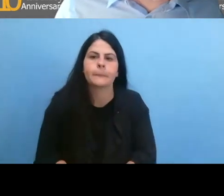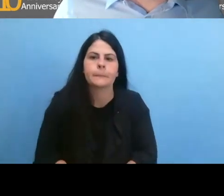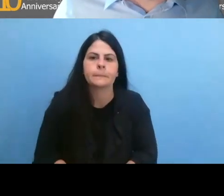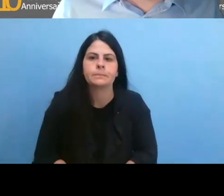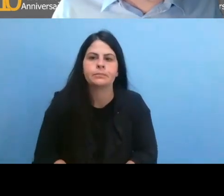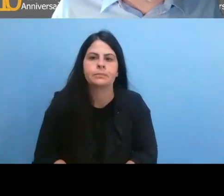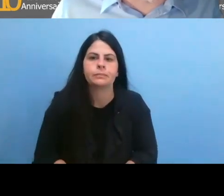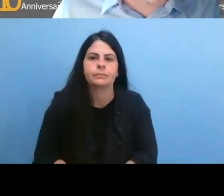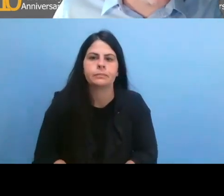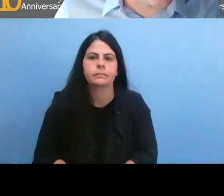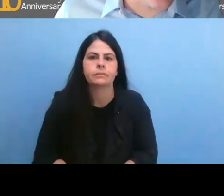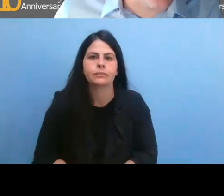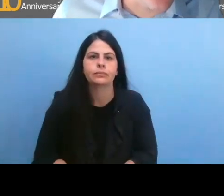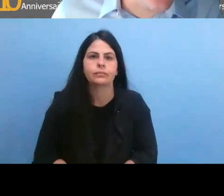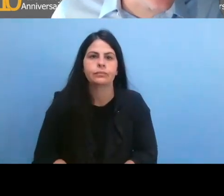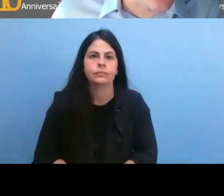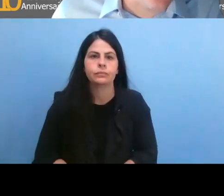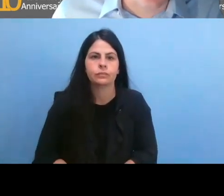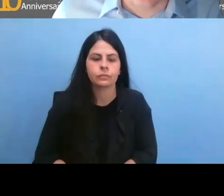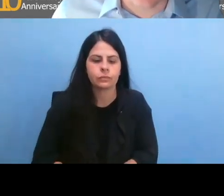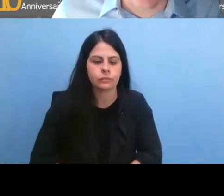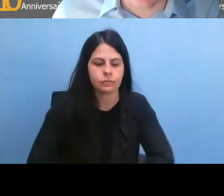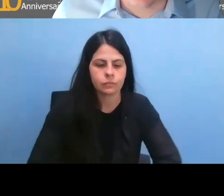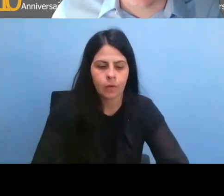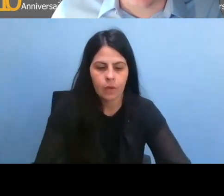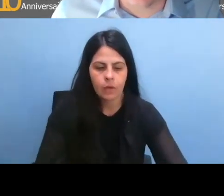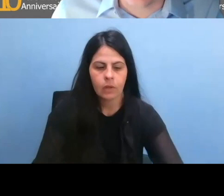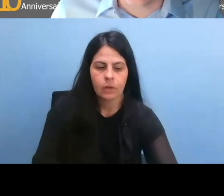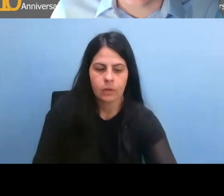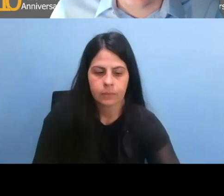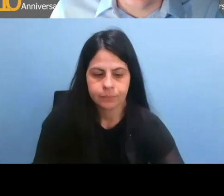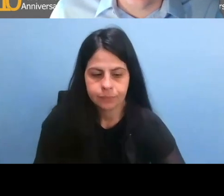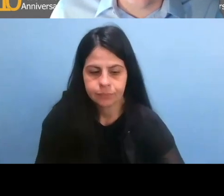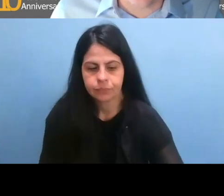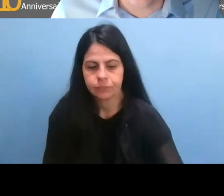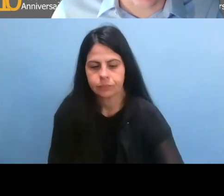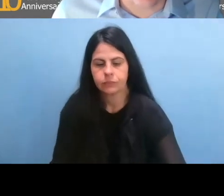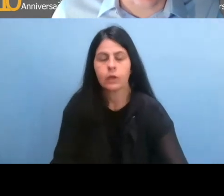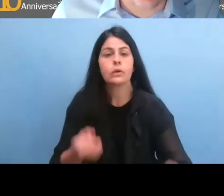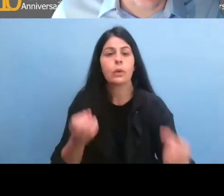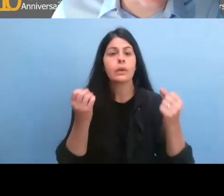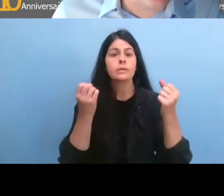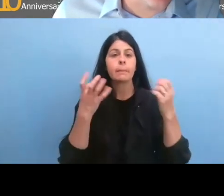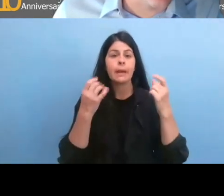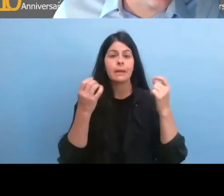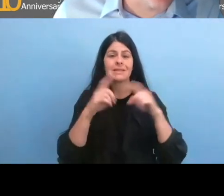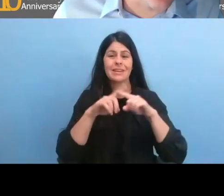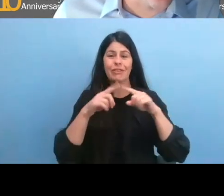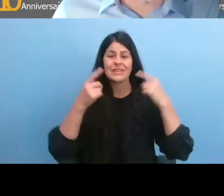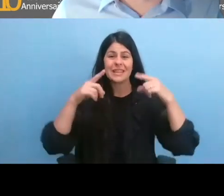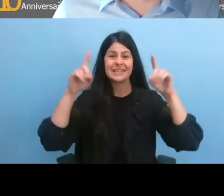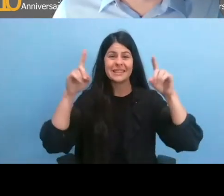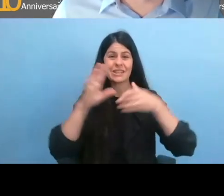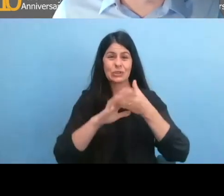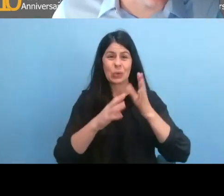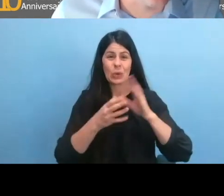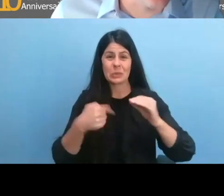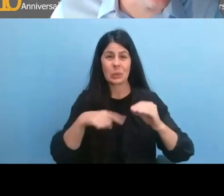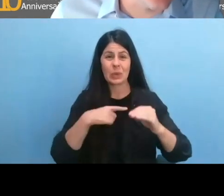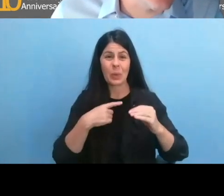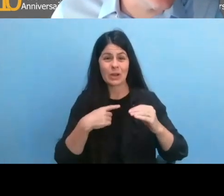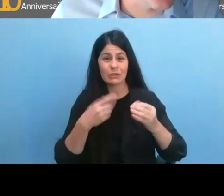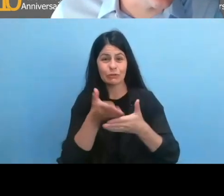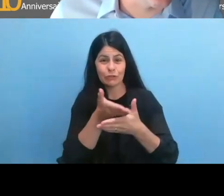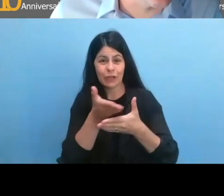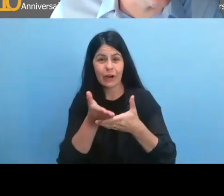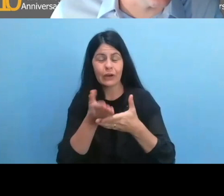So we have a number of success stories to share with you today, and I'd like to focus on the second and third ones that we have. So if